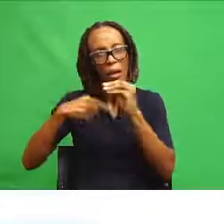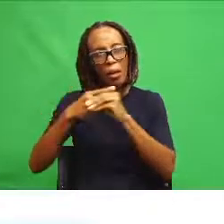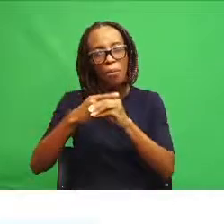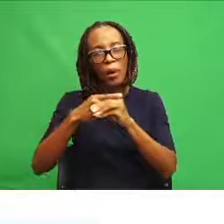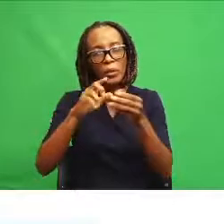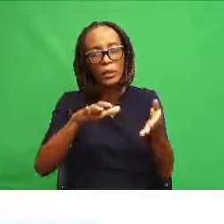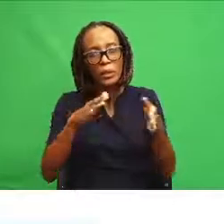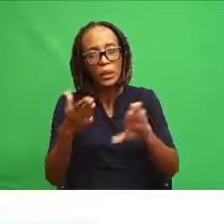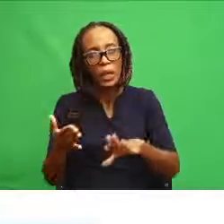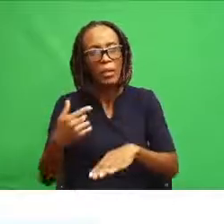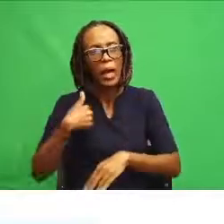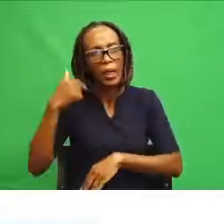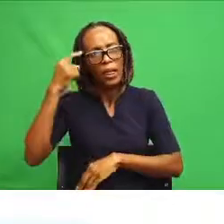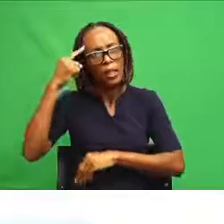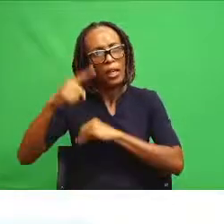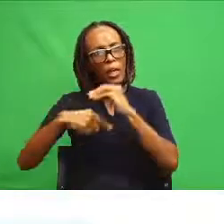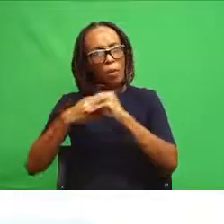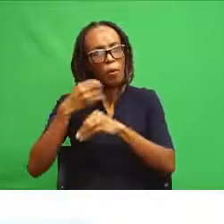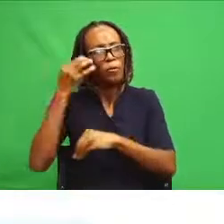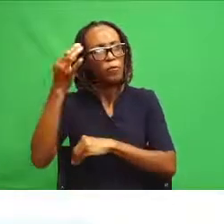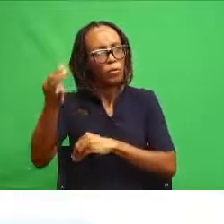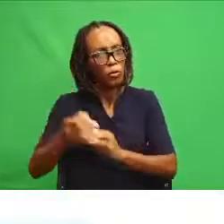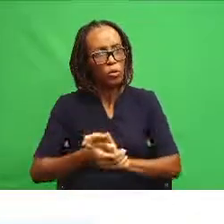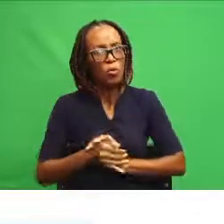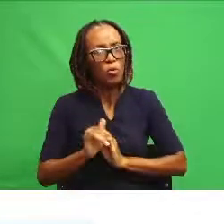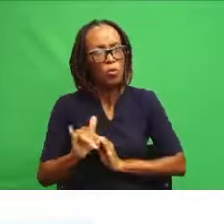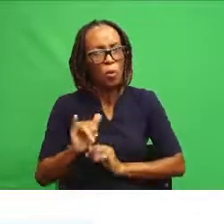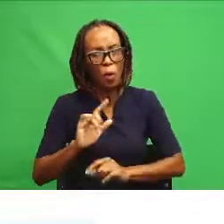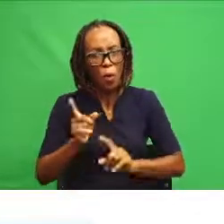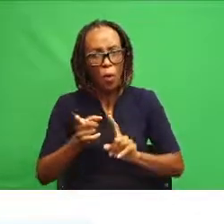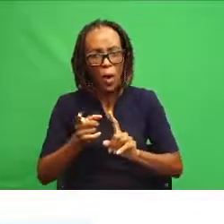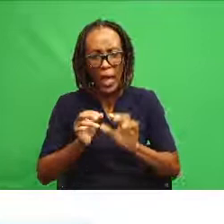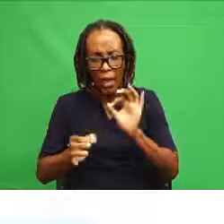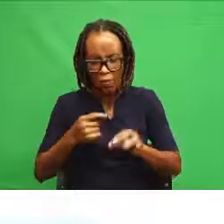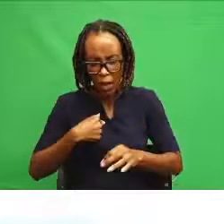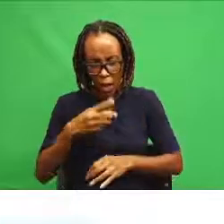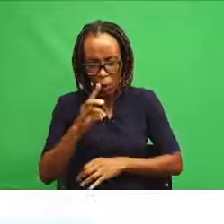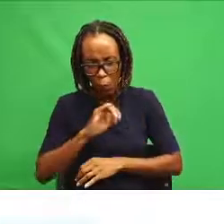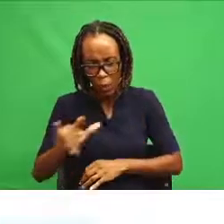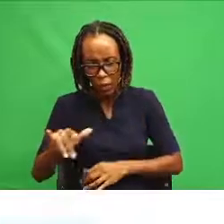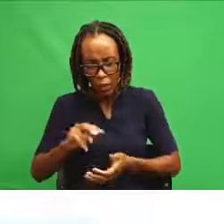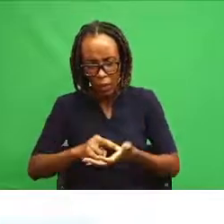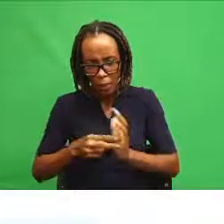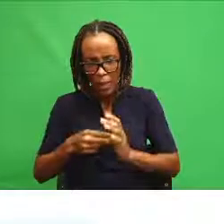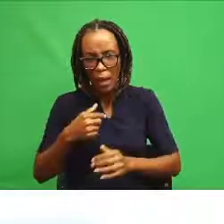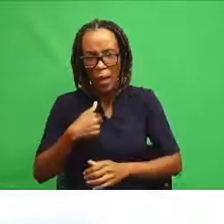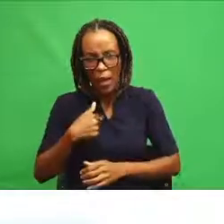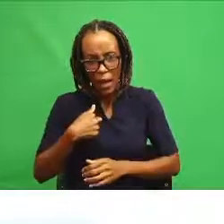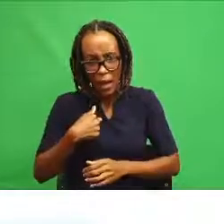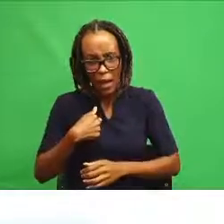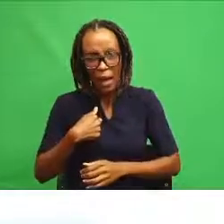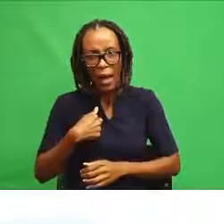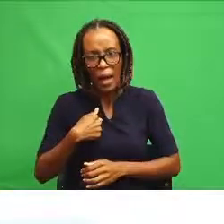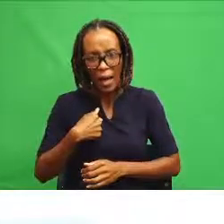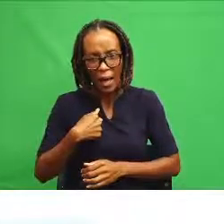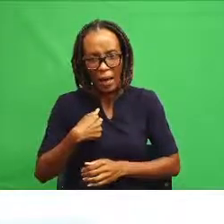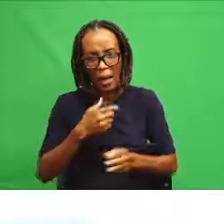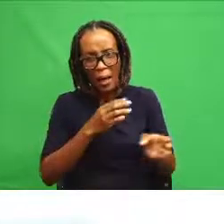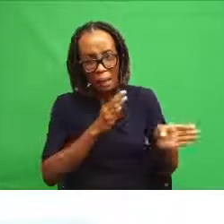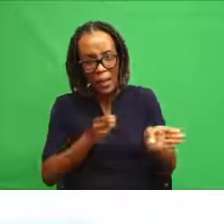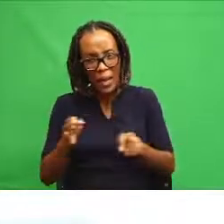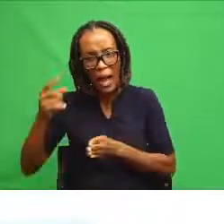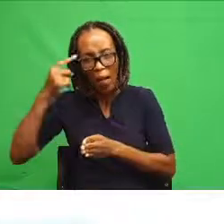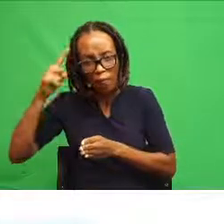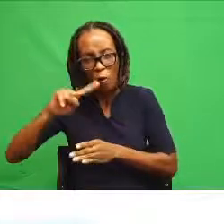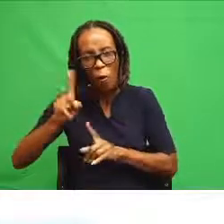that, oh my goodness, when if I were to make a will, that would mean that I am actually setting up myself for death. You know,